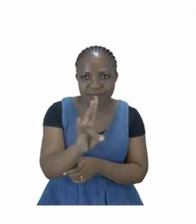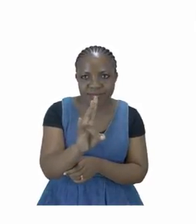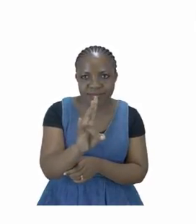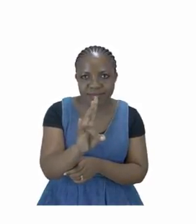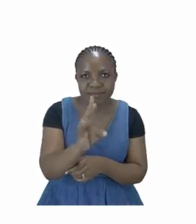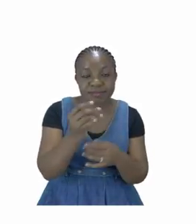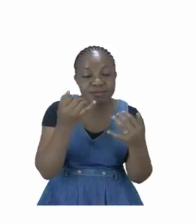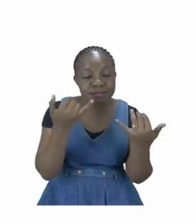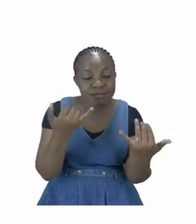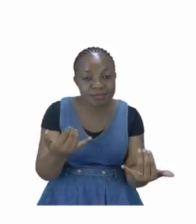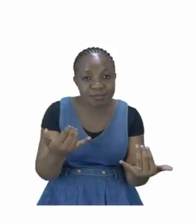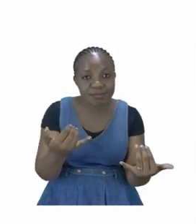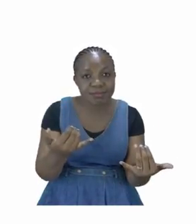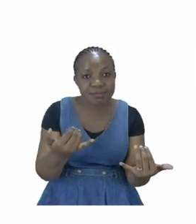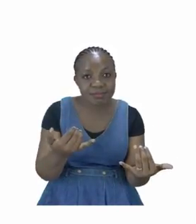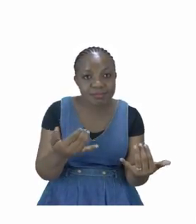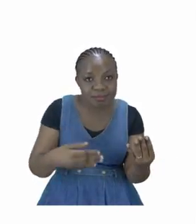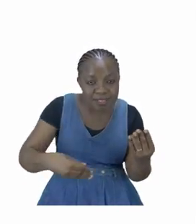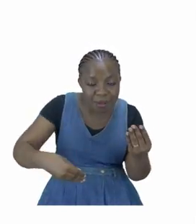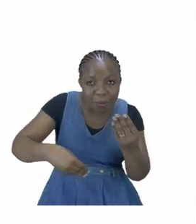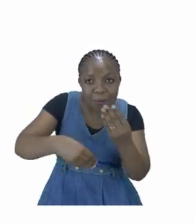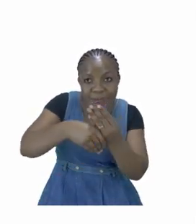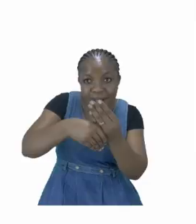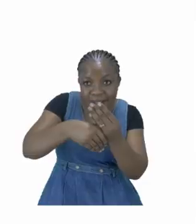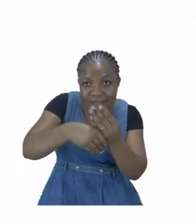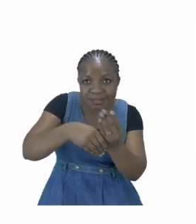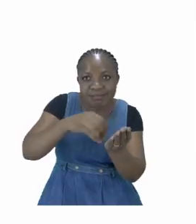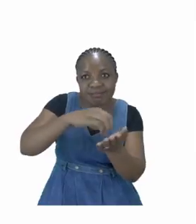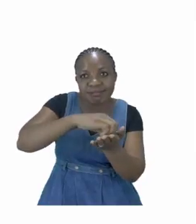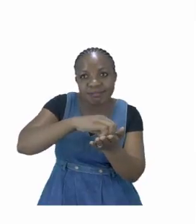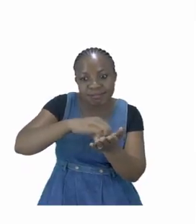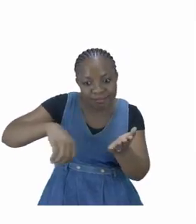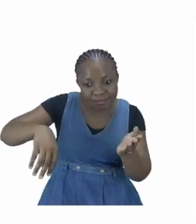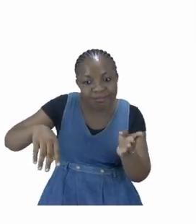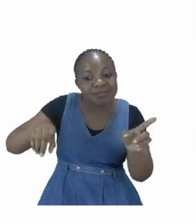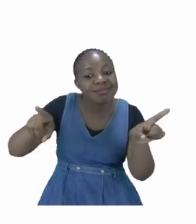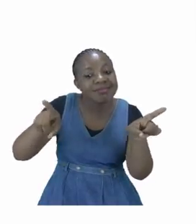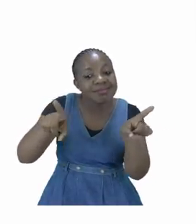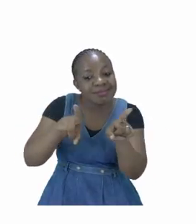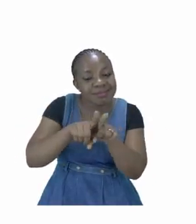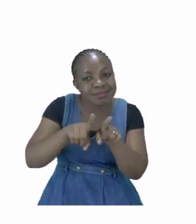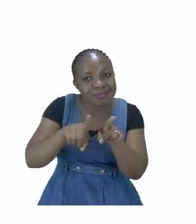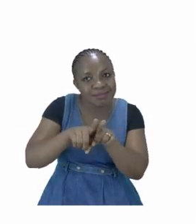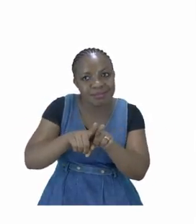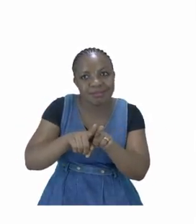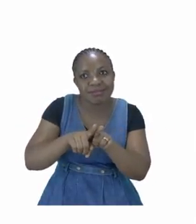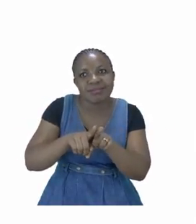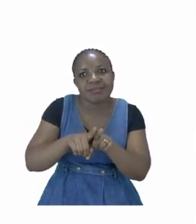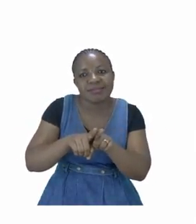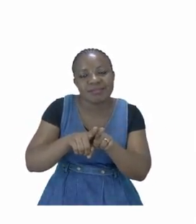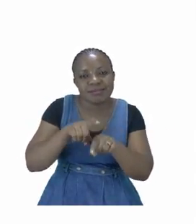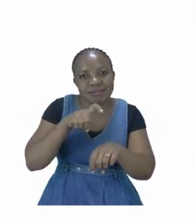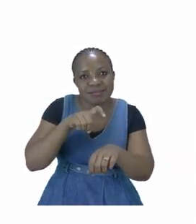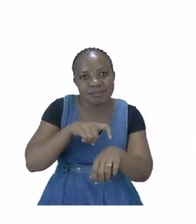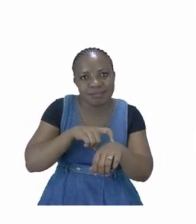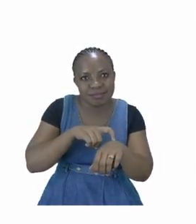are going to add and subtract in one go. Now,